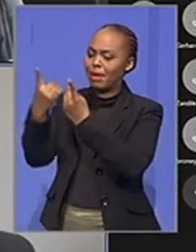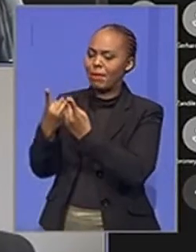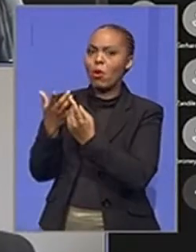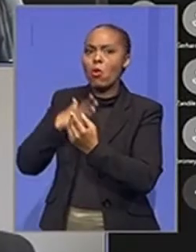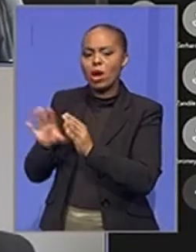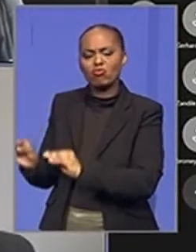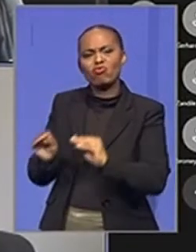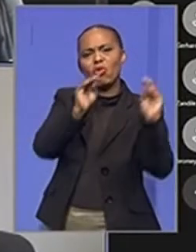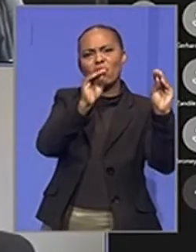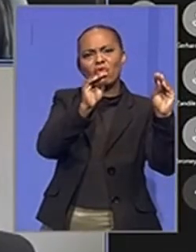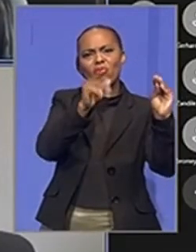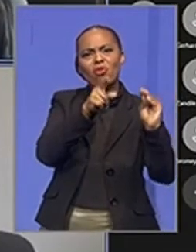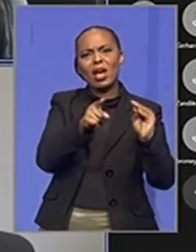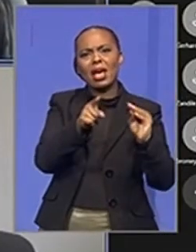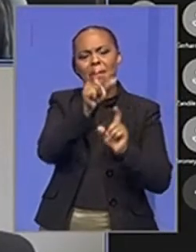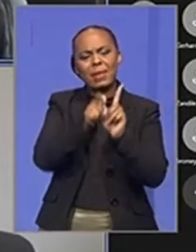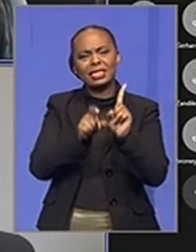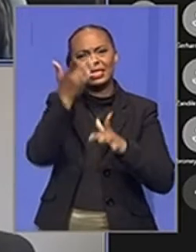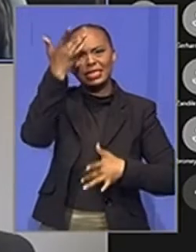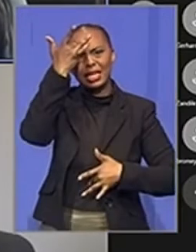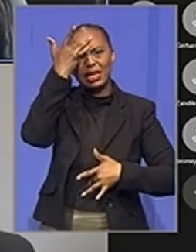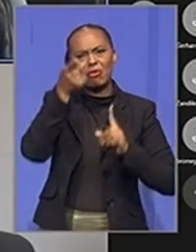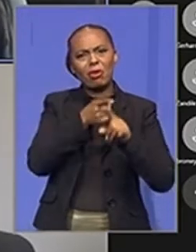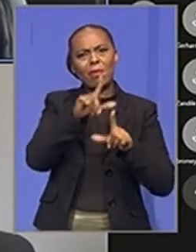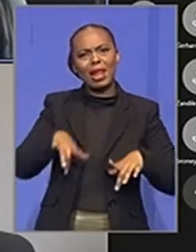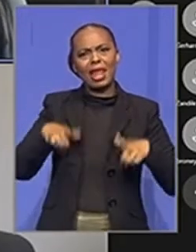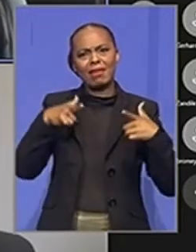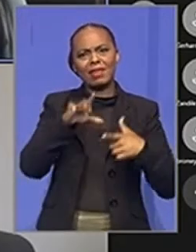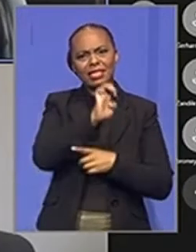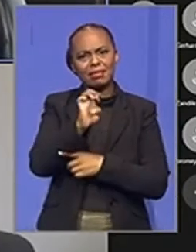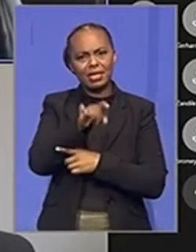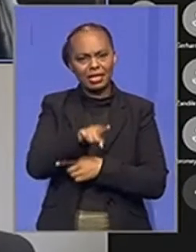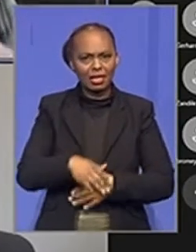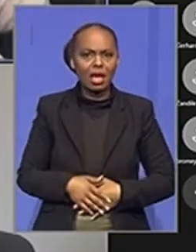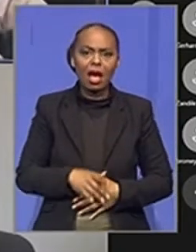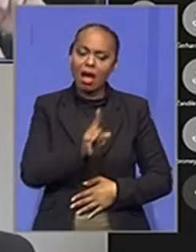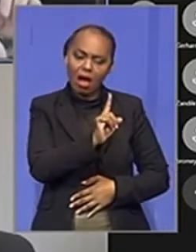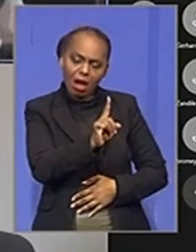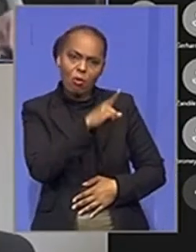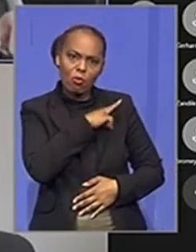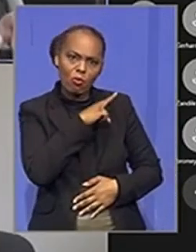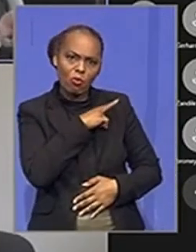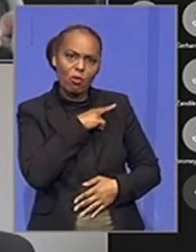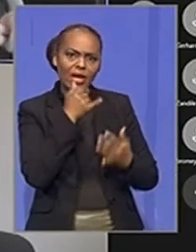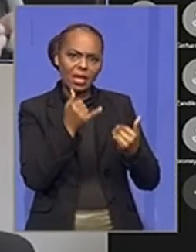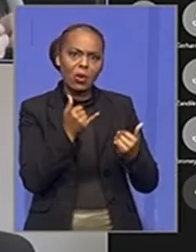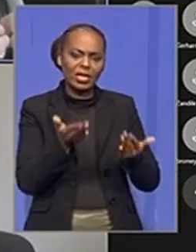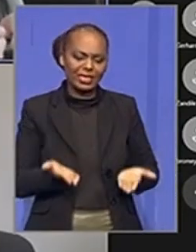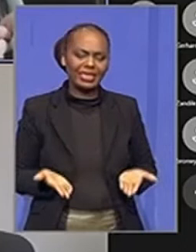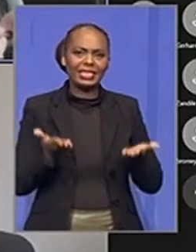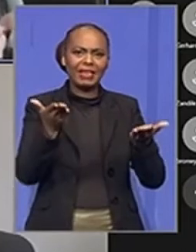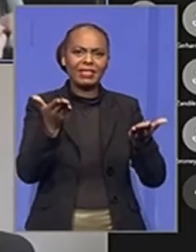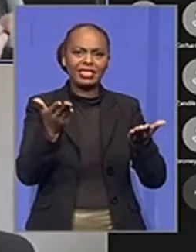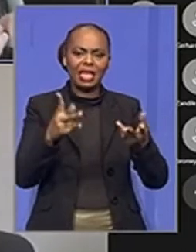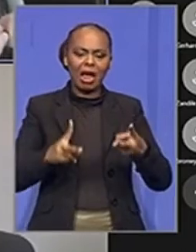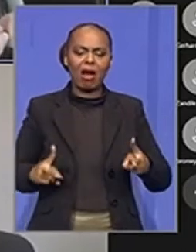from Life is Elimini? According to the media release, it was due to terminating the service level agreement due